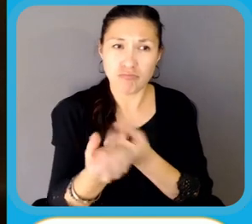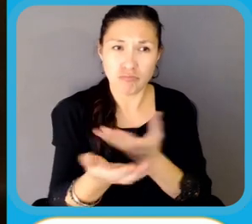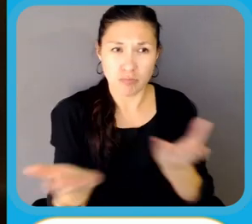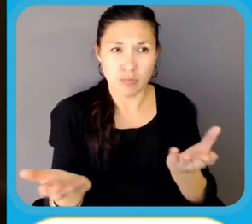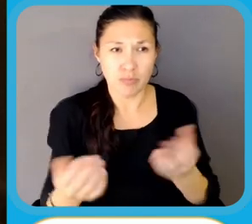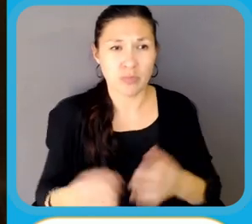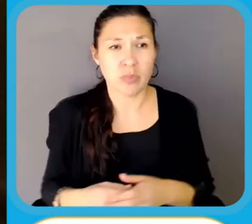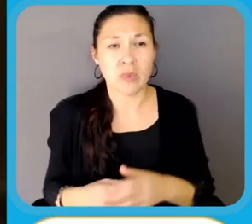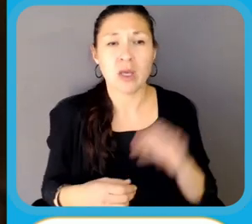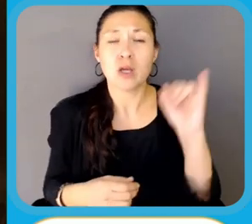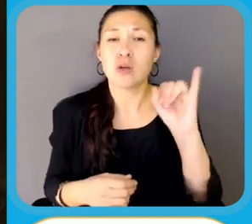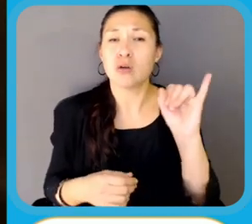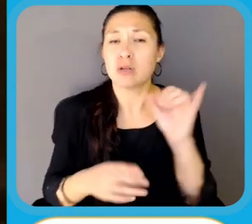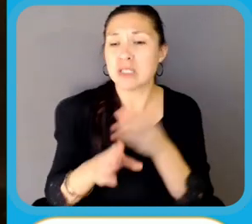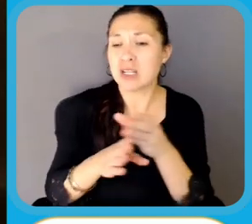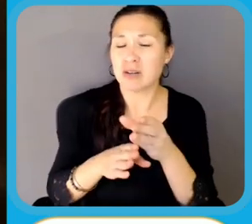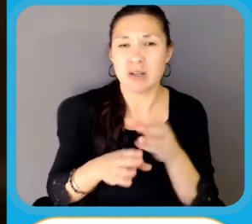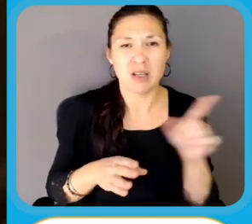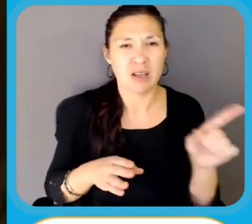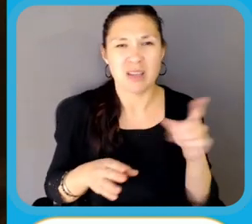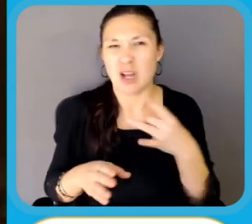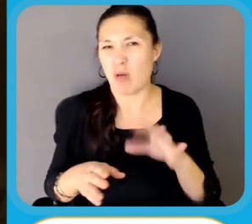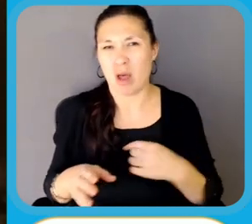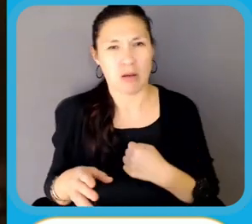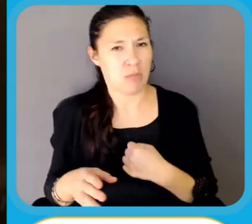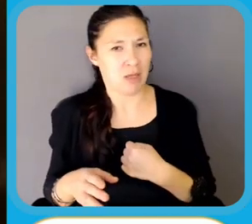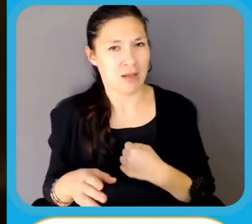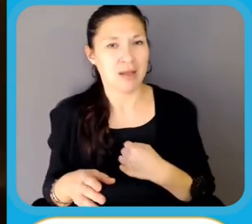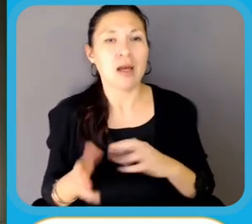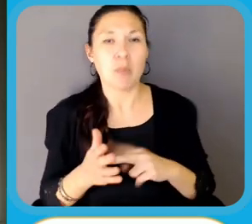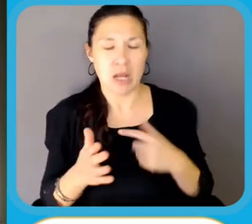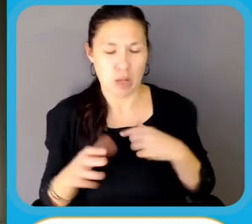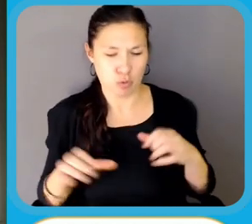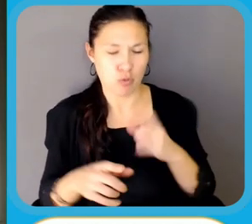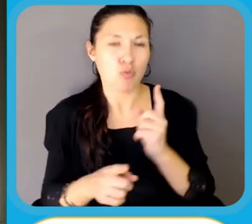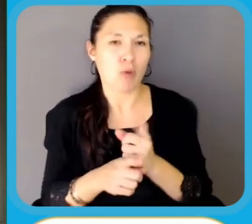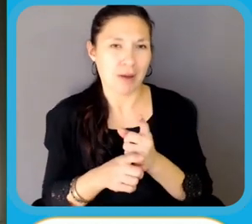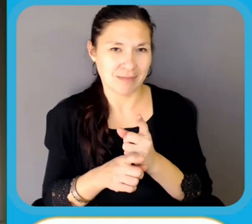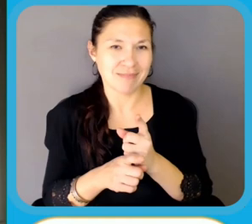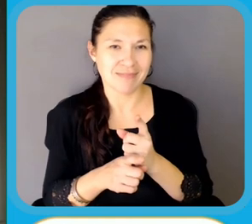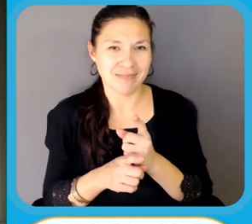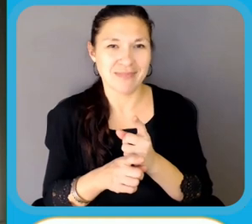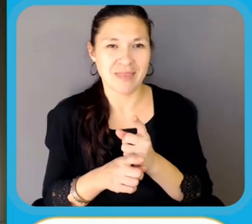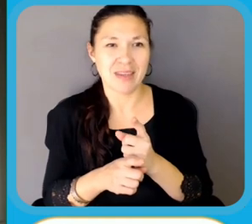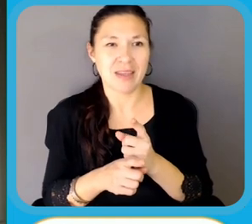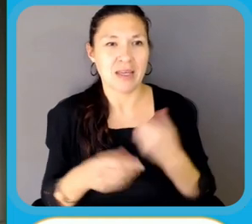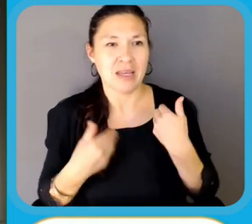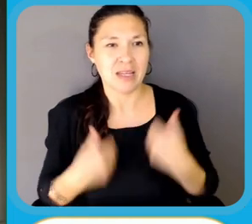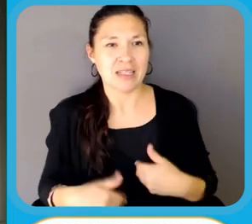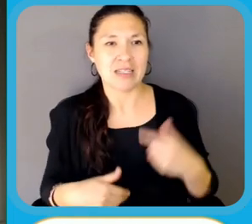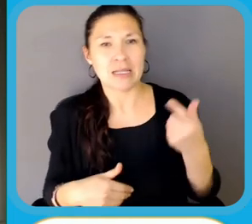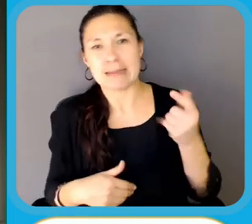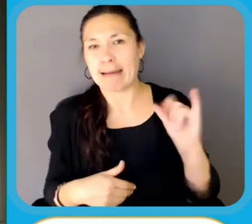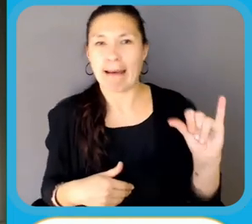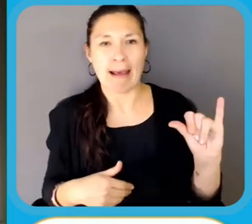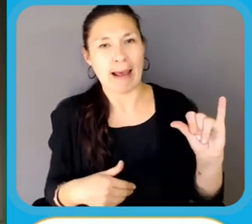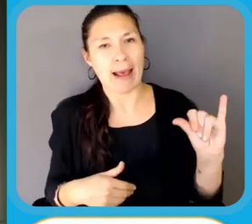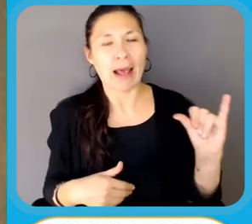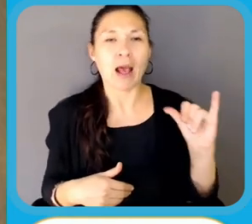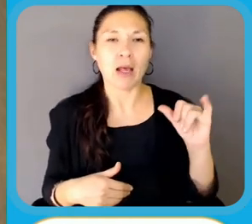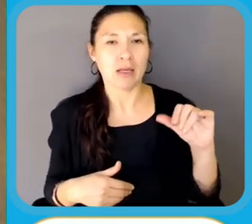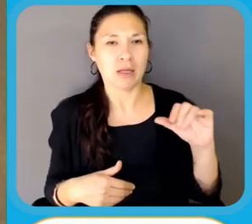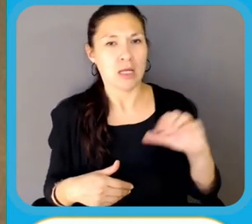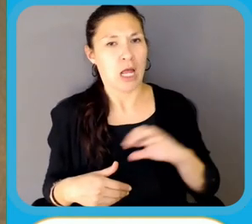insurance industry, they don't particularly like me, so you know I'm doing something right. But this gay Chicano won't back down. Bullies have never scared